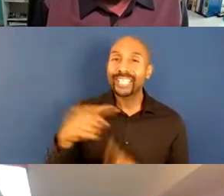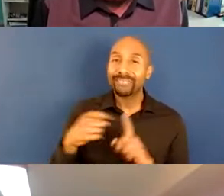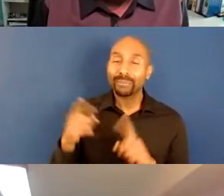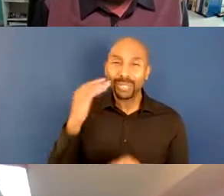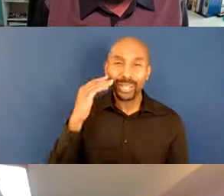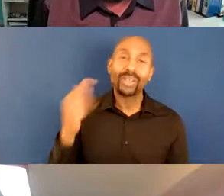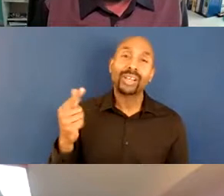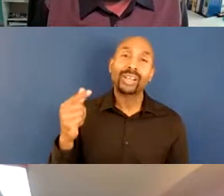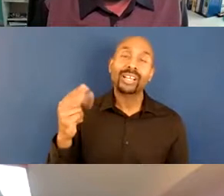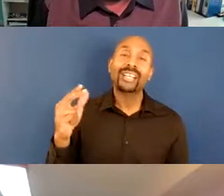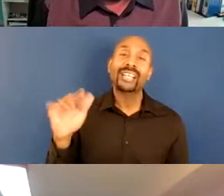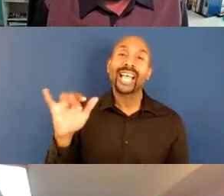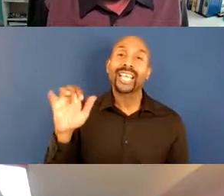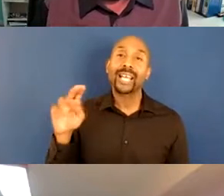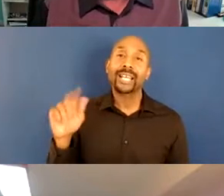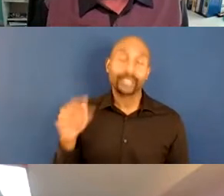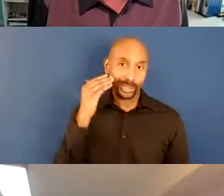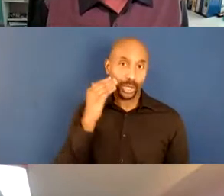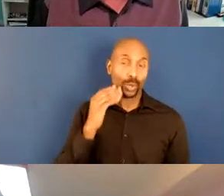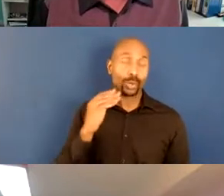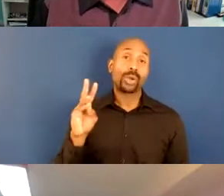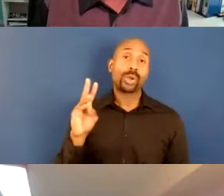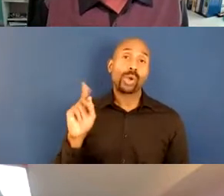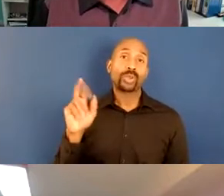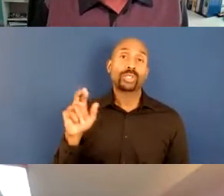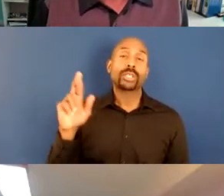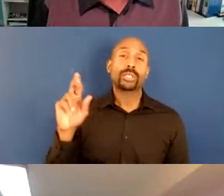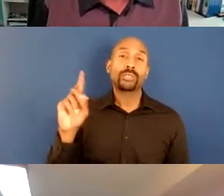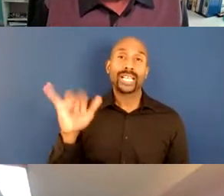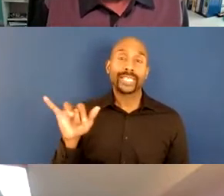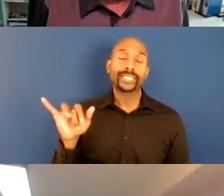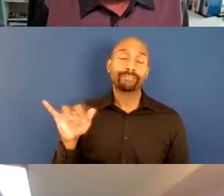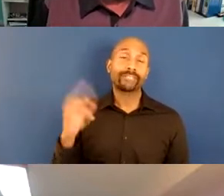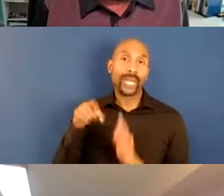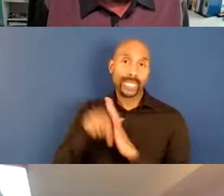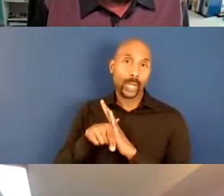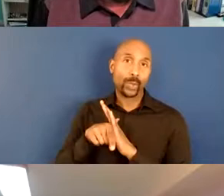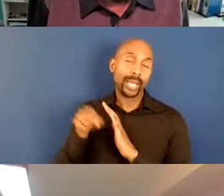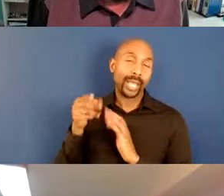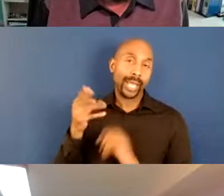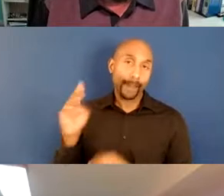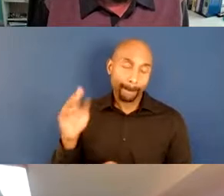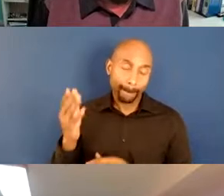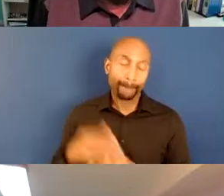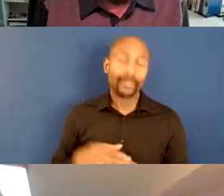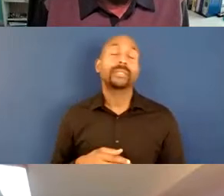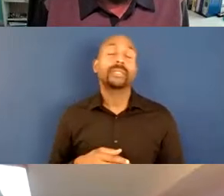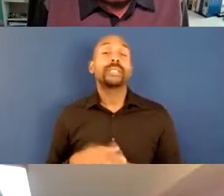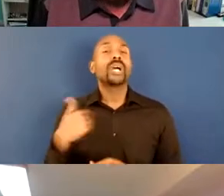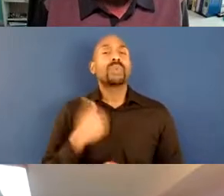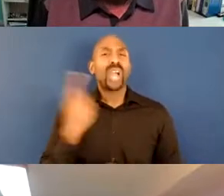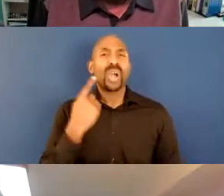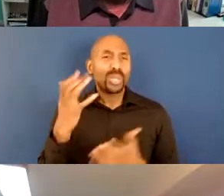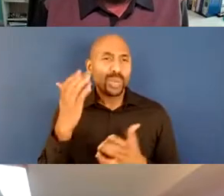Walter Rodney was assassinated. And we always wanted to know what would